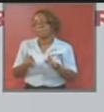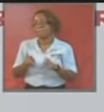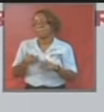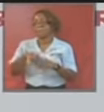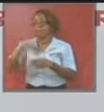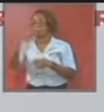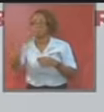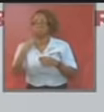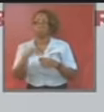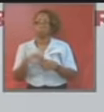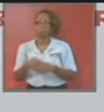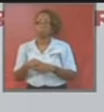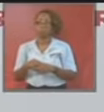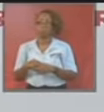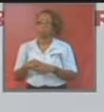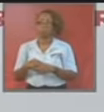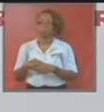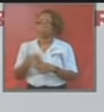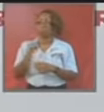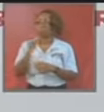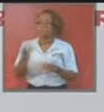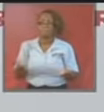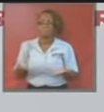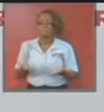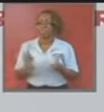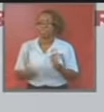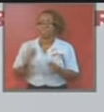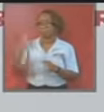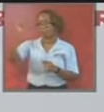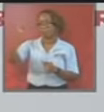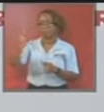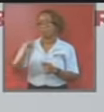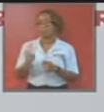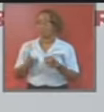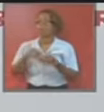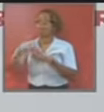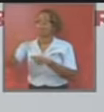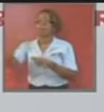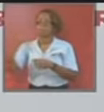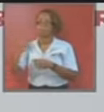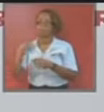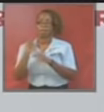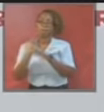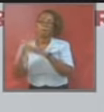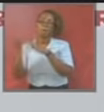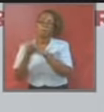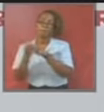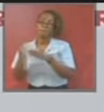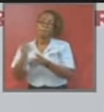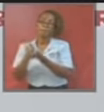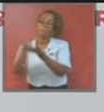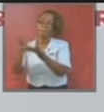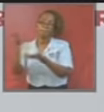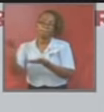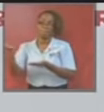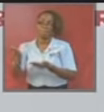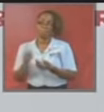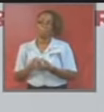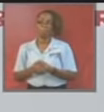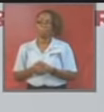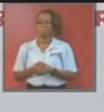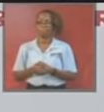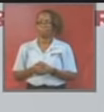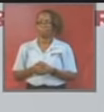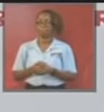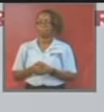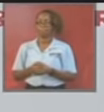the country. So it is difficult for us to have that kind of relationship outside of Trinidad to